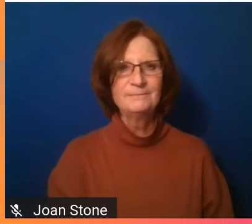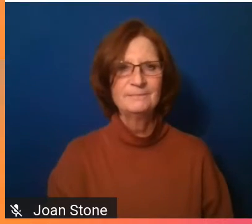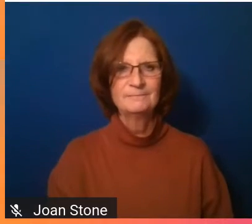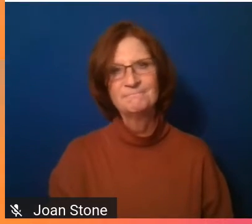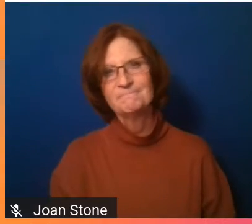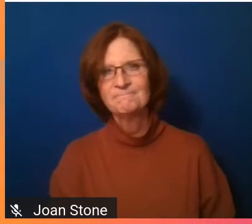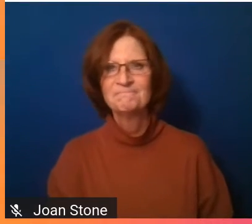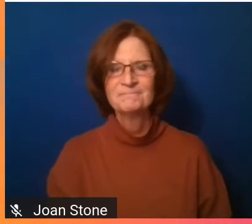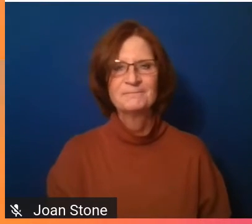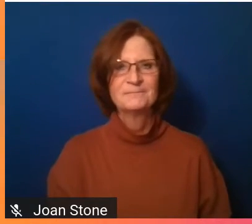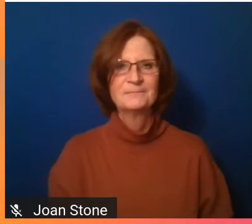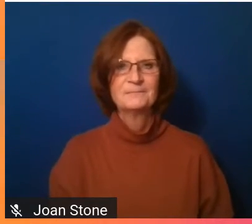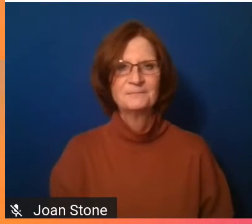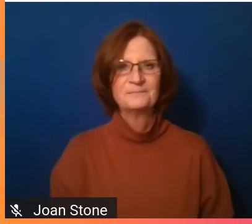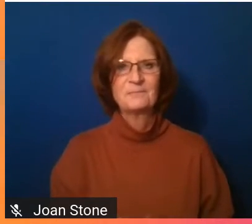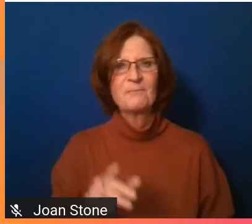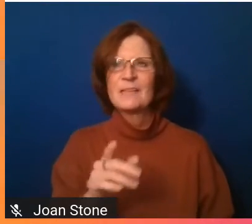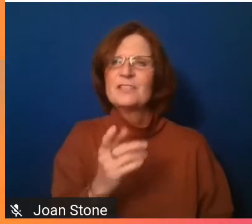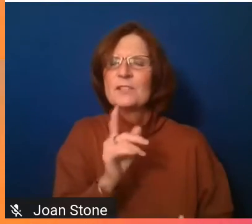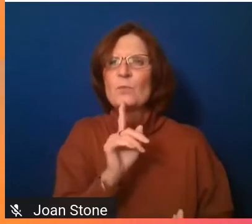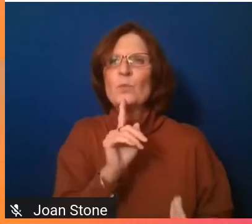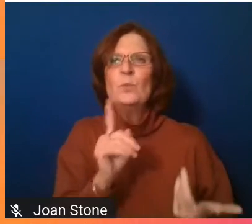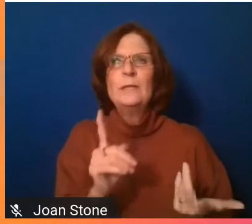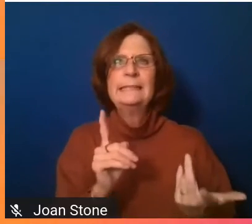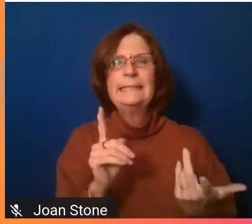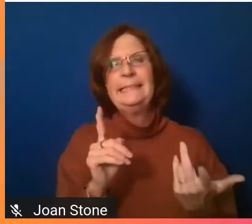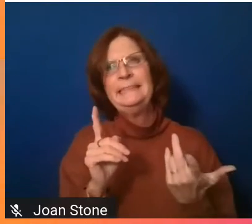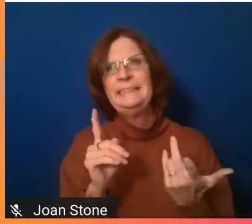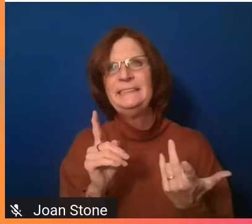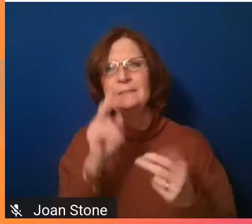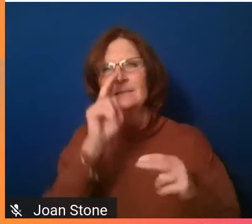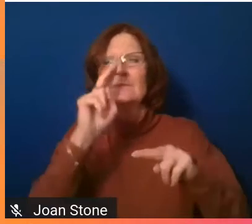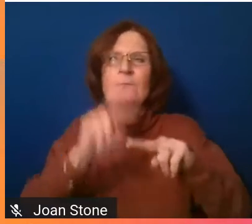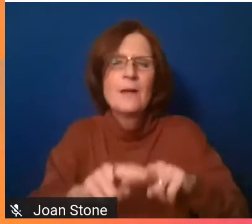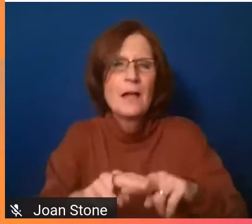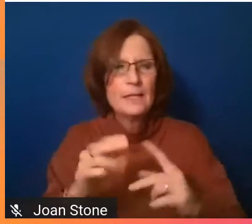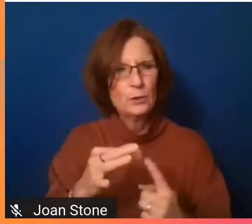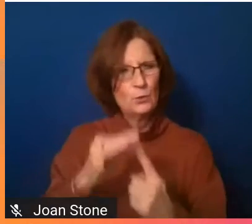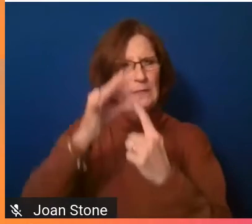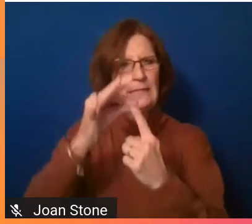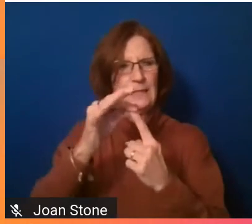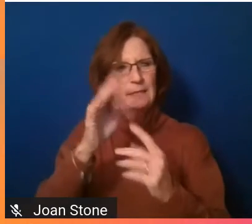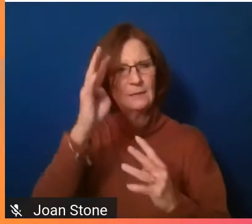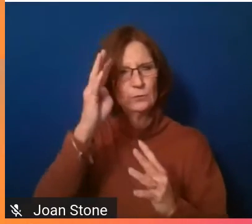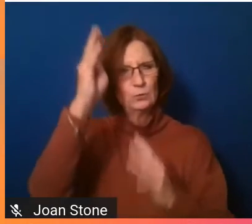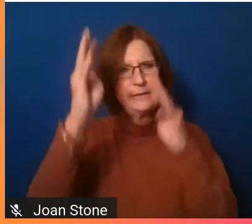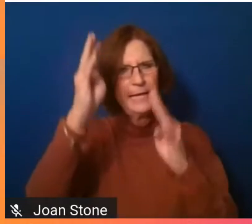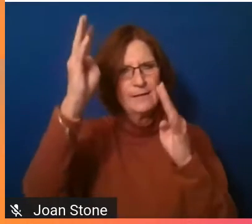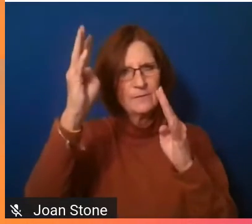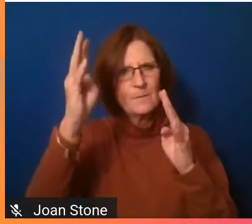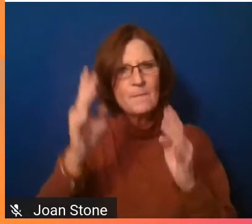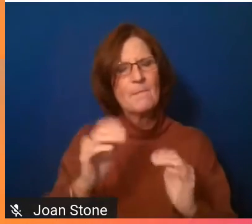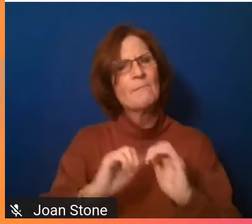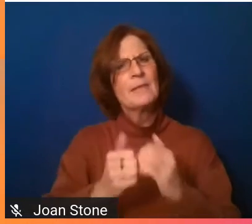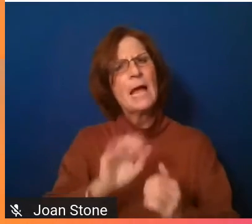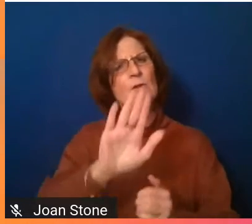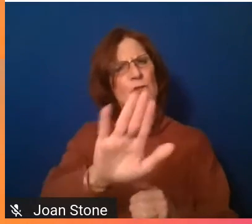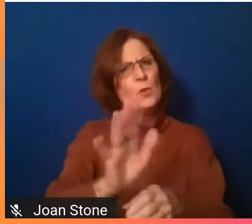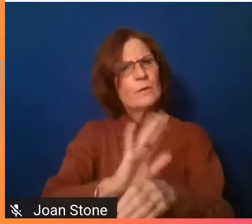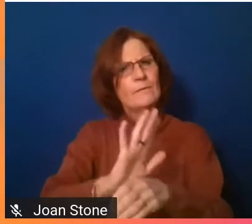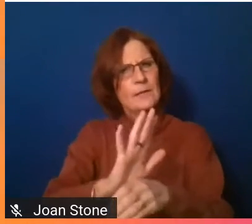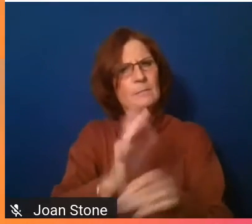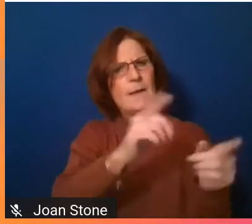you know, just whimsical in ways and really unique and creative. So how did it come to